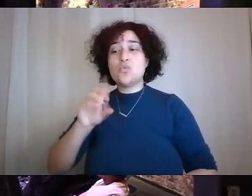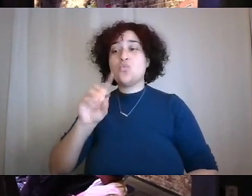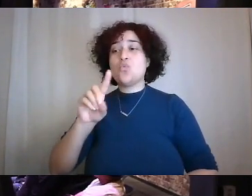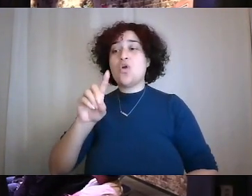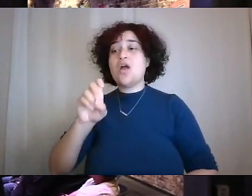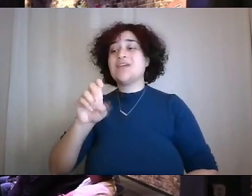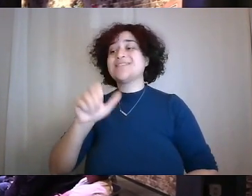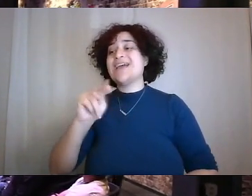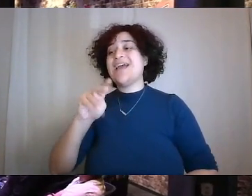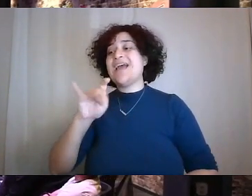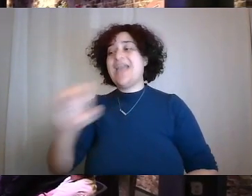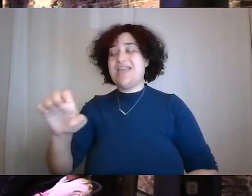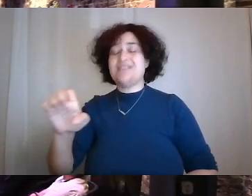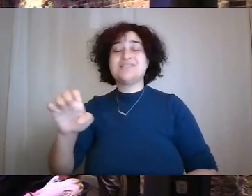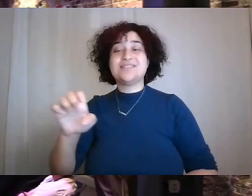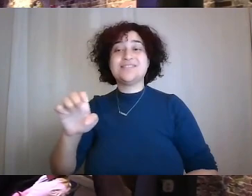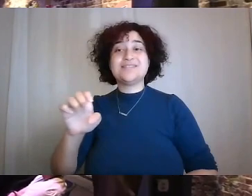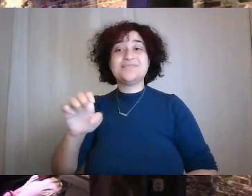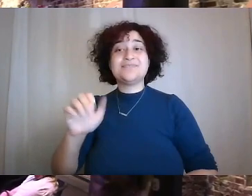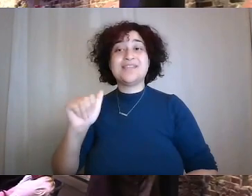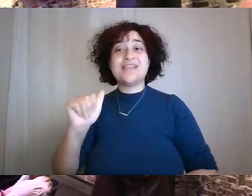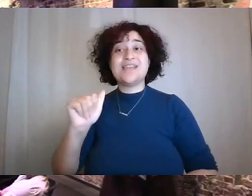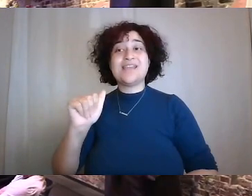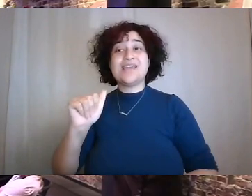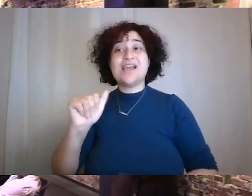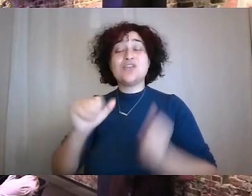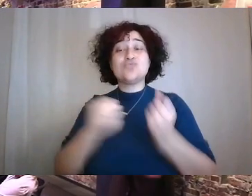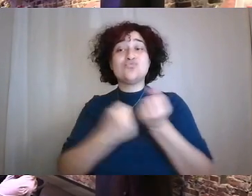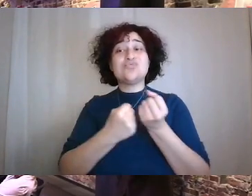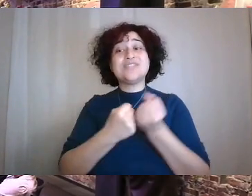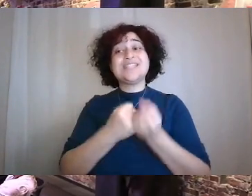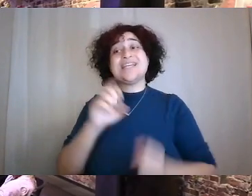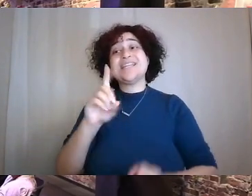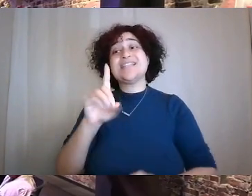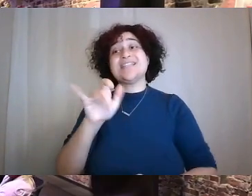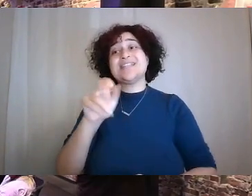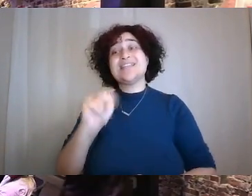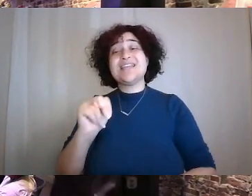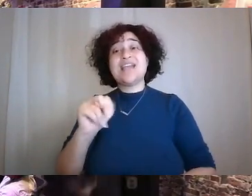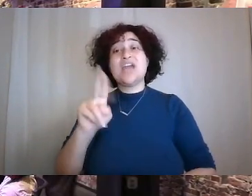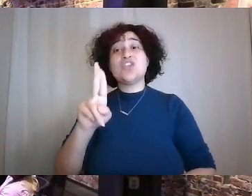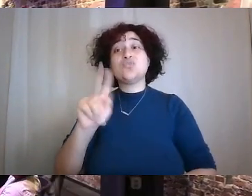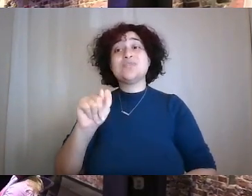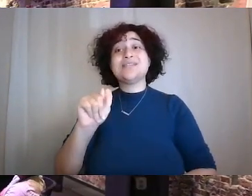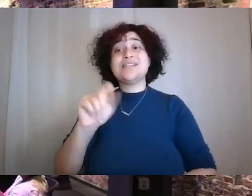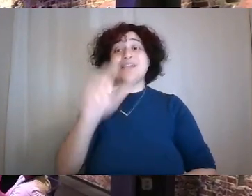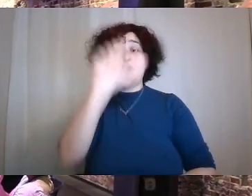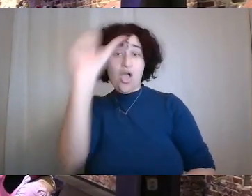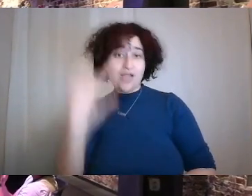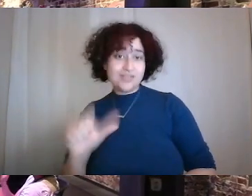Dean of Fine Arts Education at UT Austin.